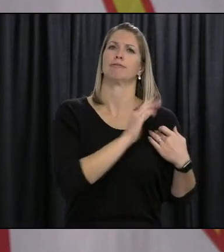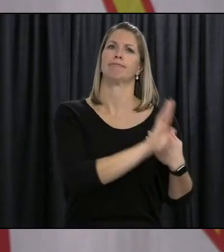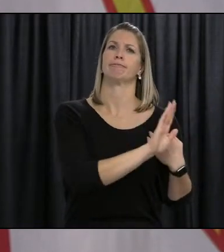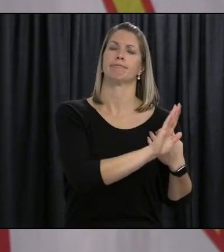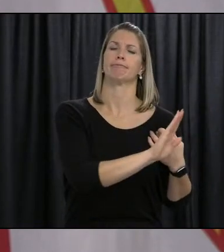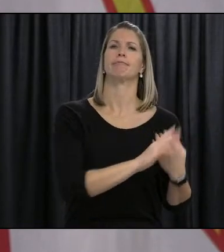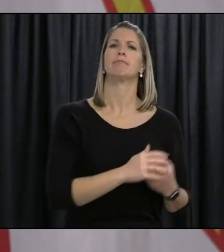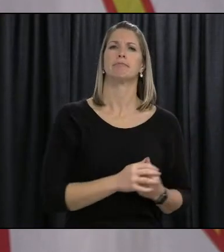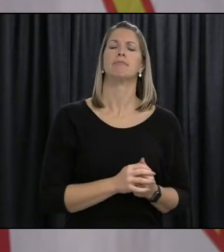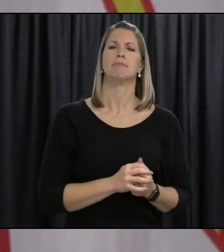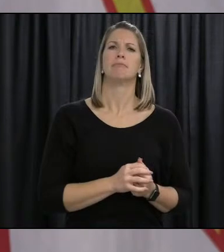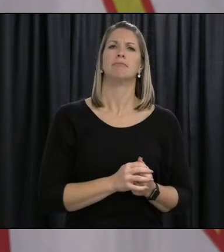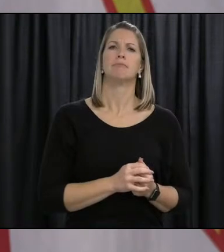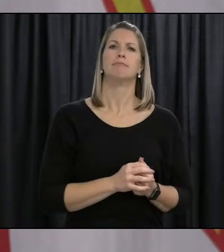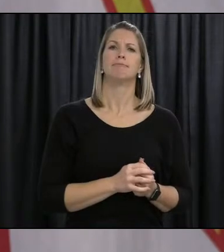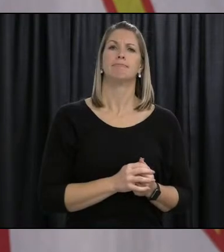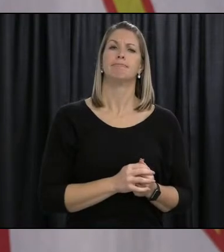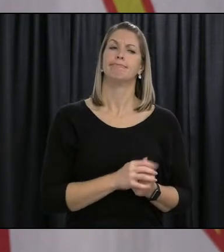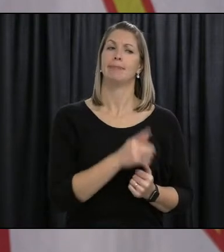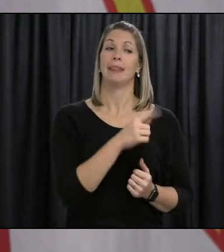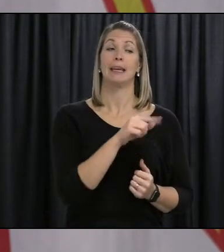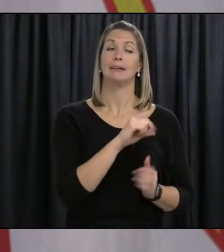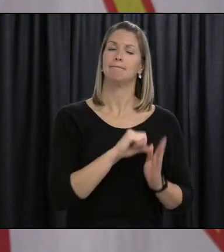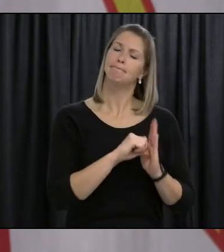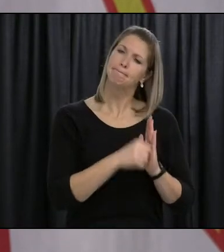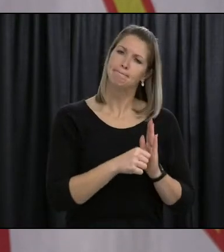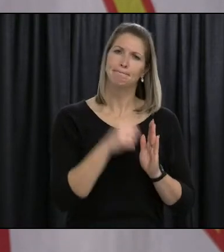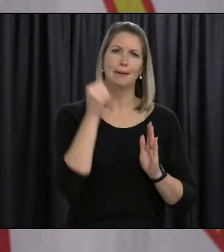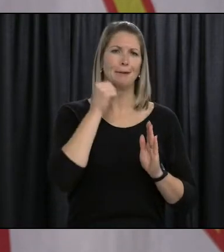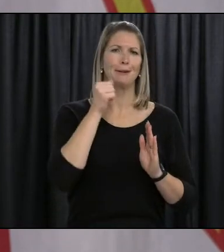important thing I think that people have been talking about.